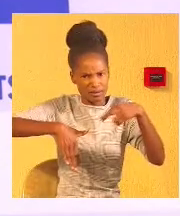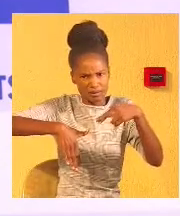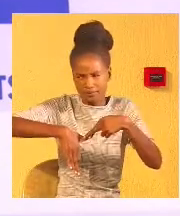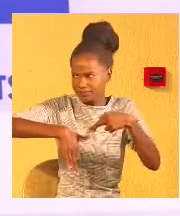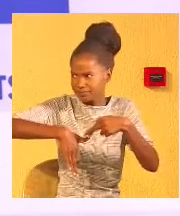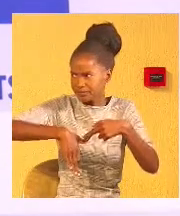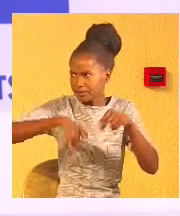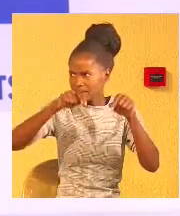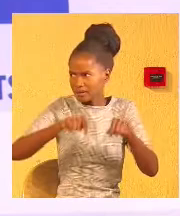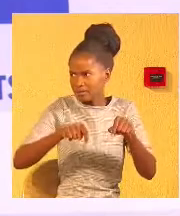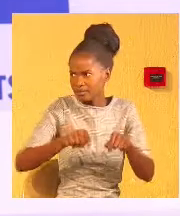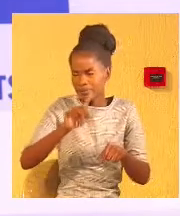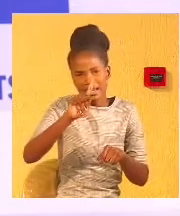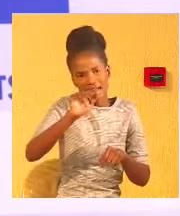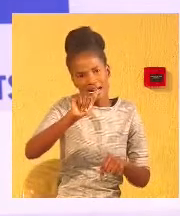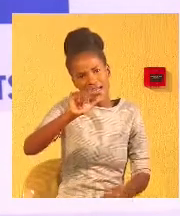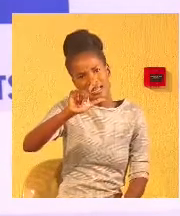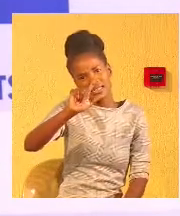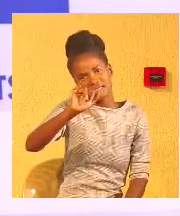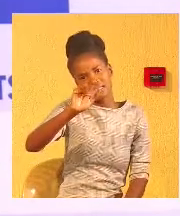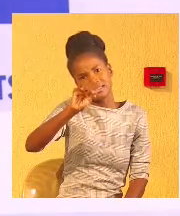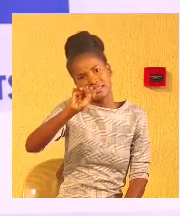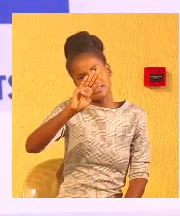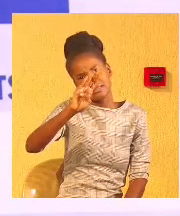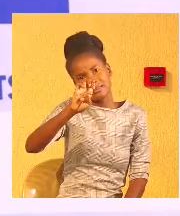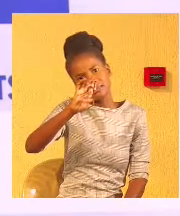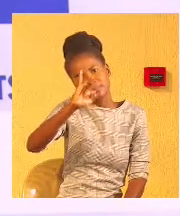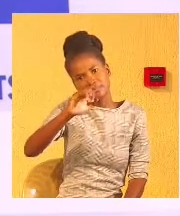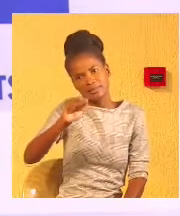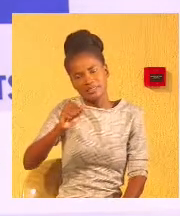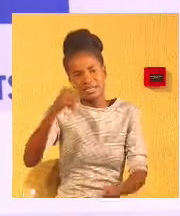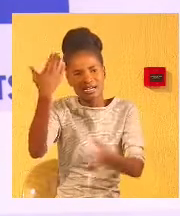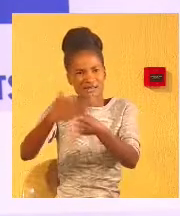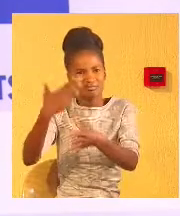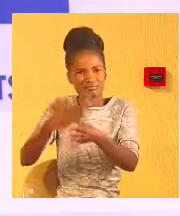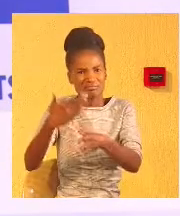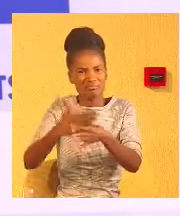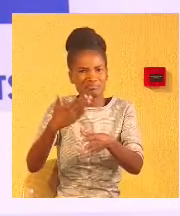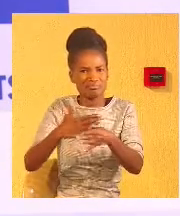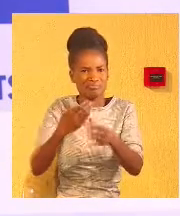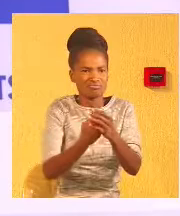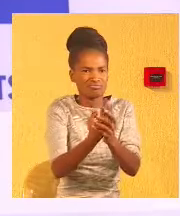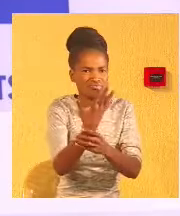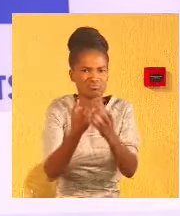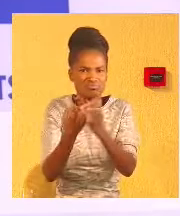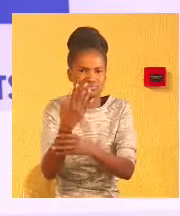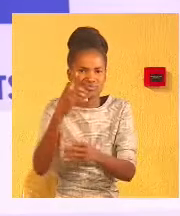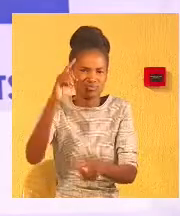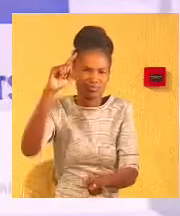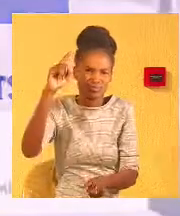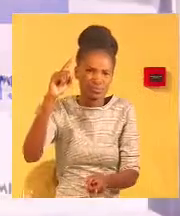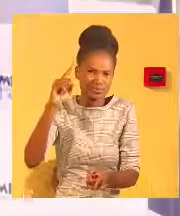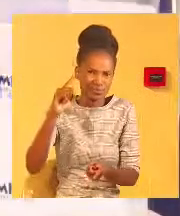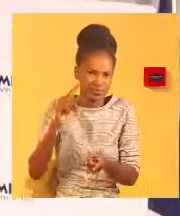the production of the Kalimbeza has drastically gone down. Why is that the case? That is clear. Thank you.